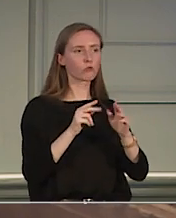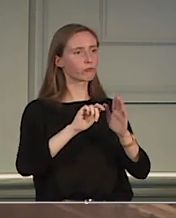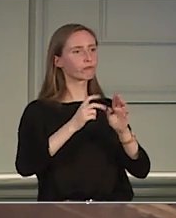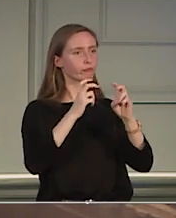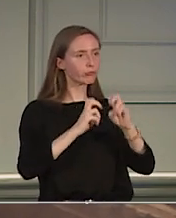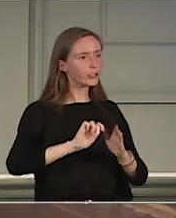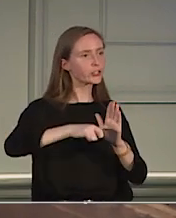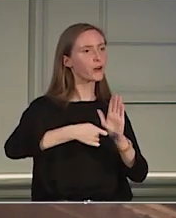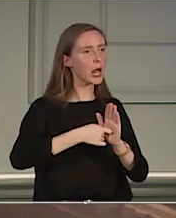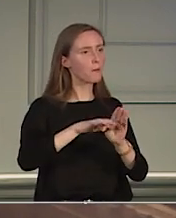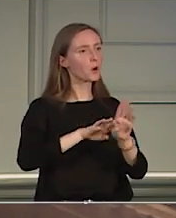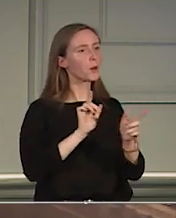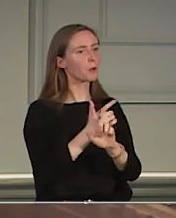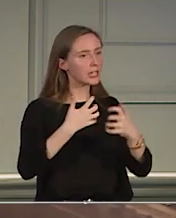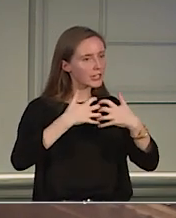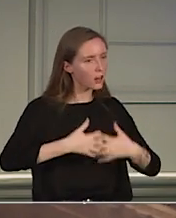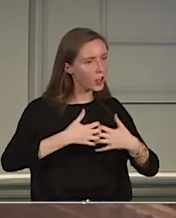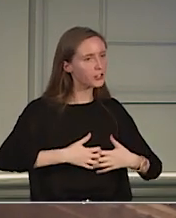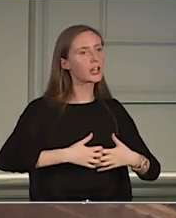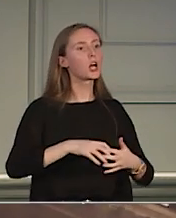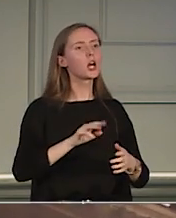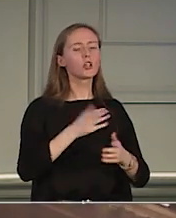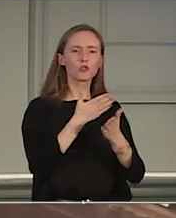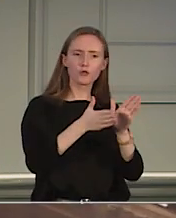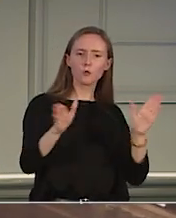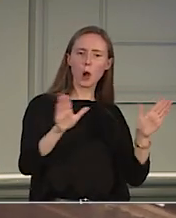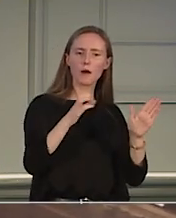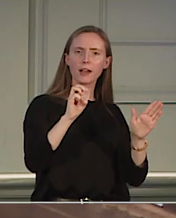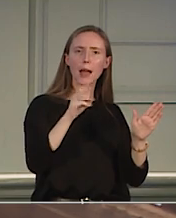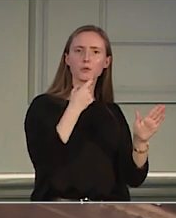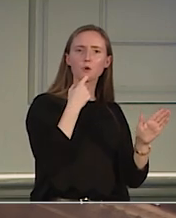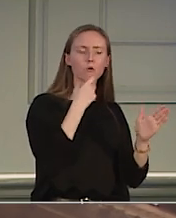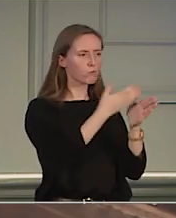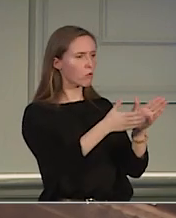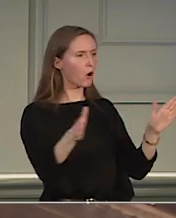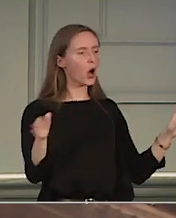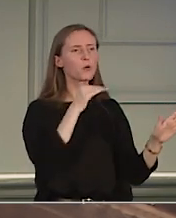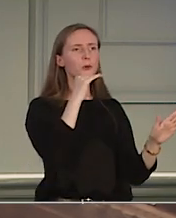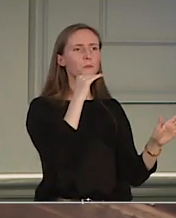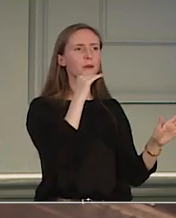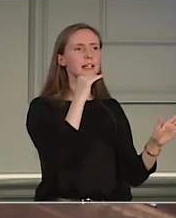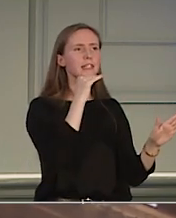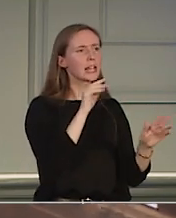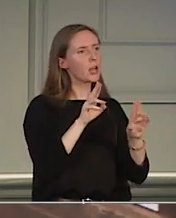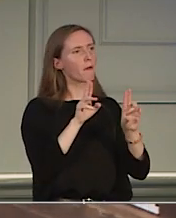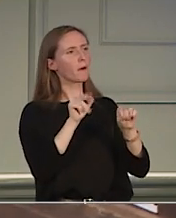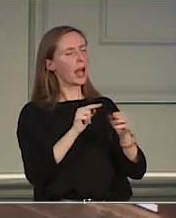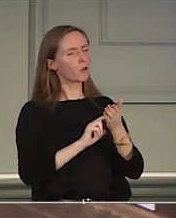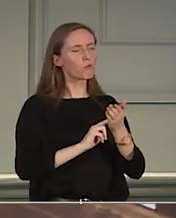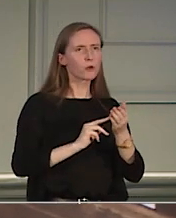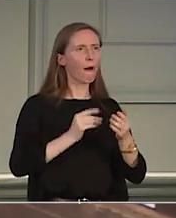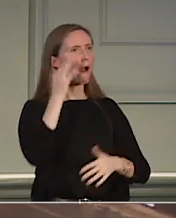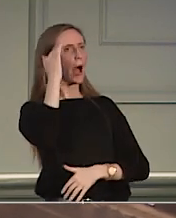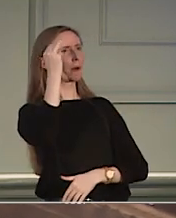technology. The scope of the Capstone was broad, which enabled the students to expand their creative and academic minds throughout the year.